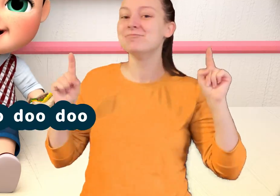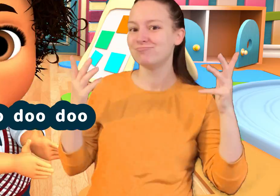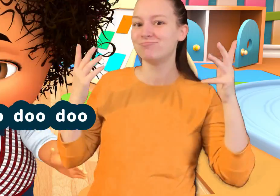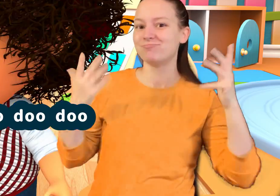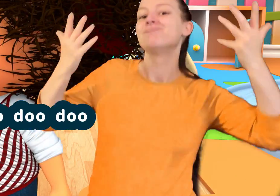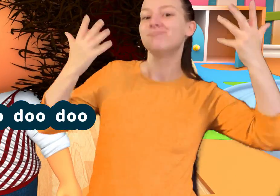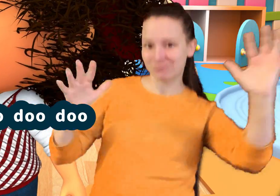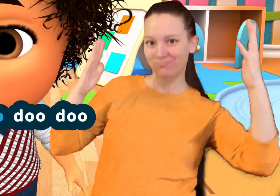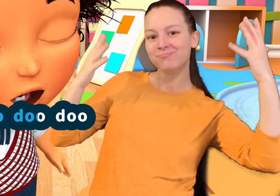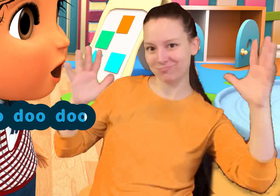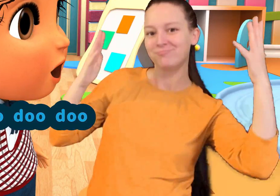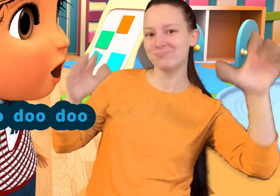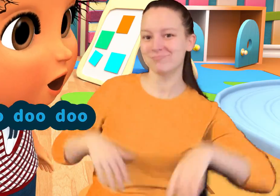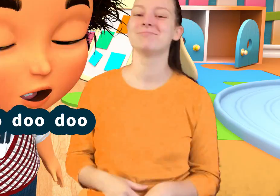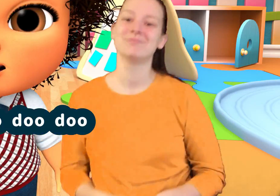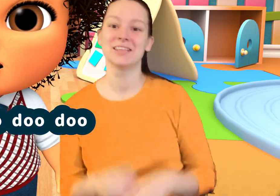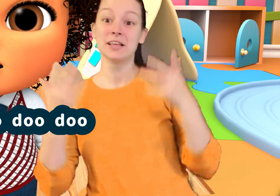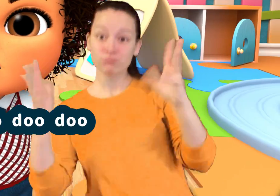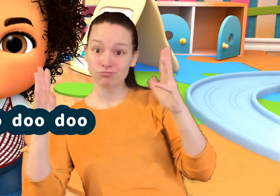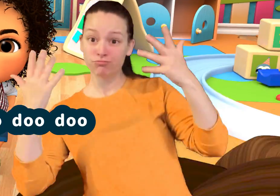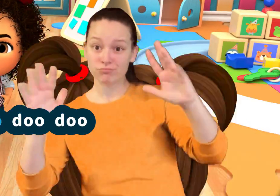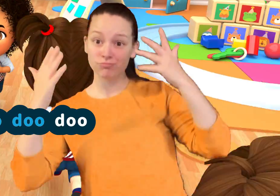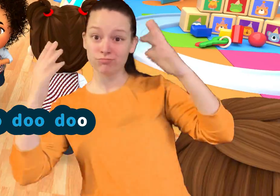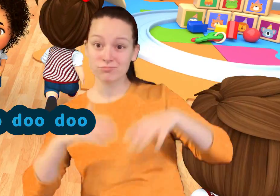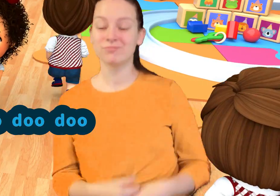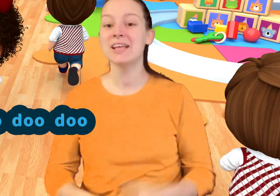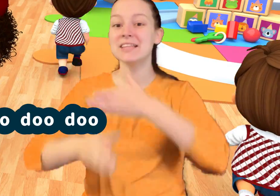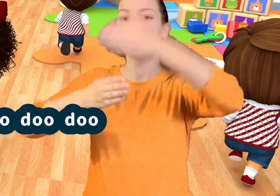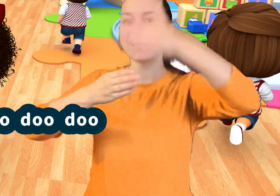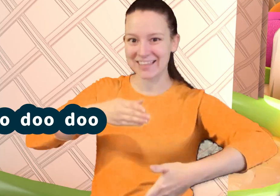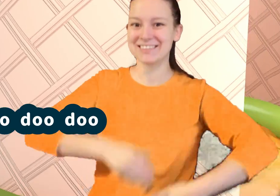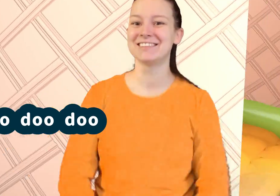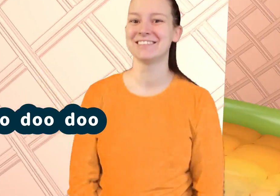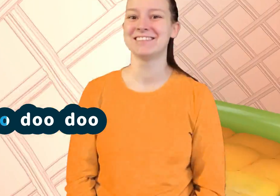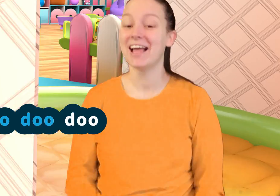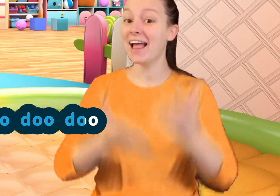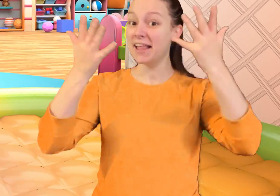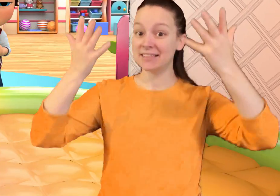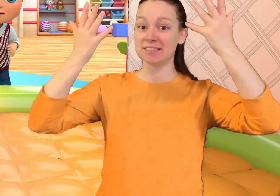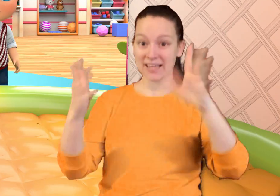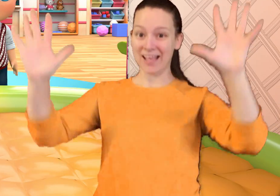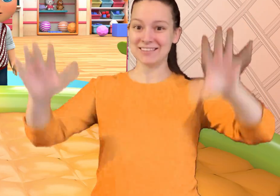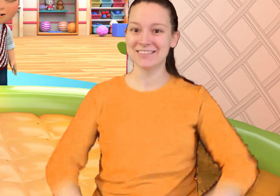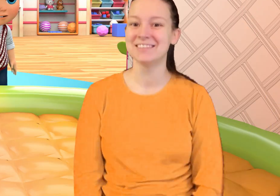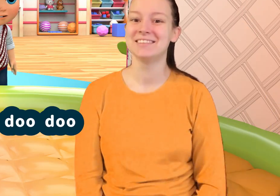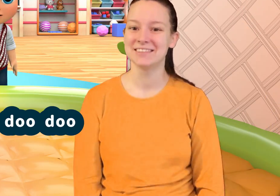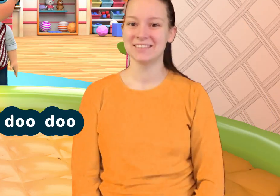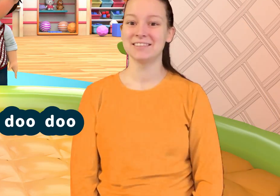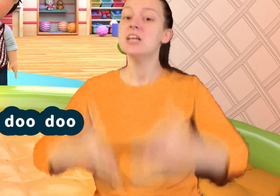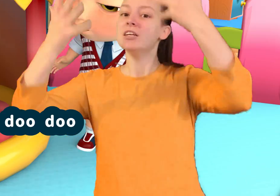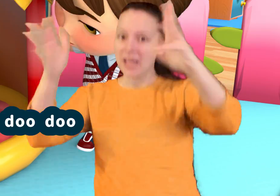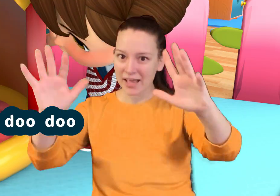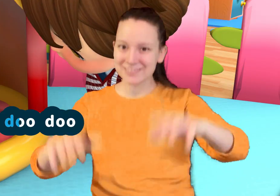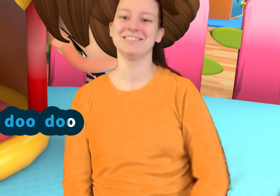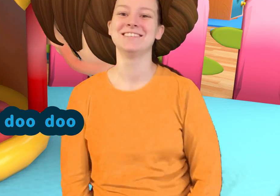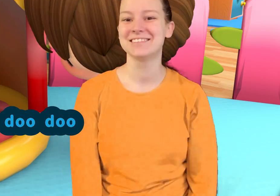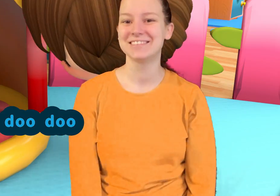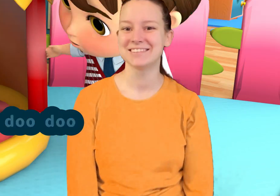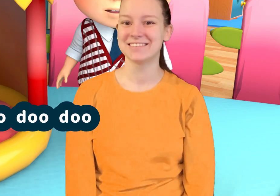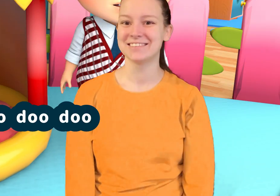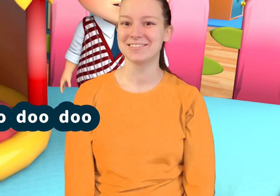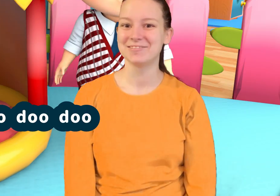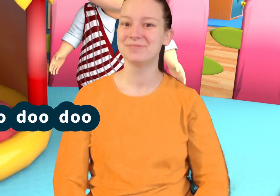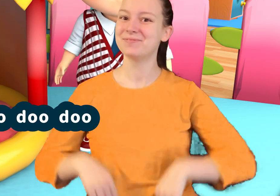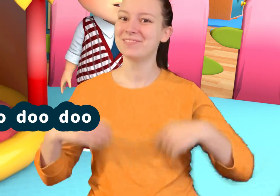save it's the end it's the end it's the end it's the end it's the